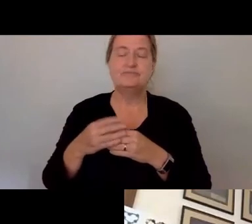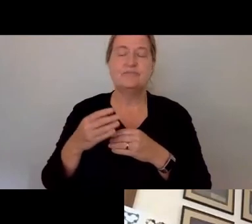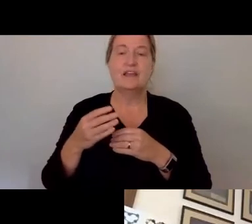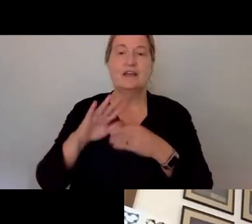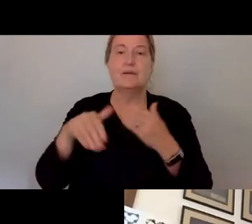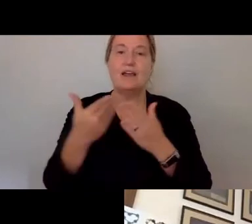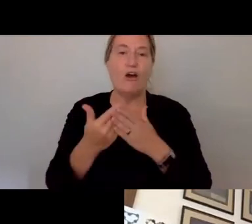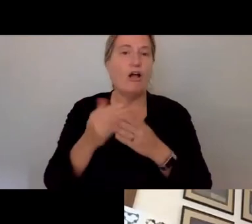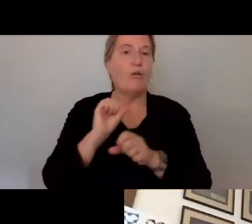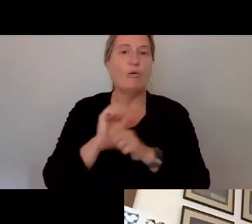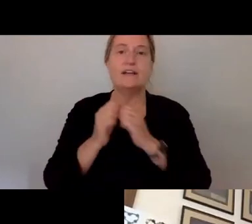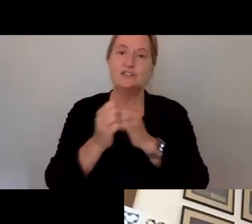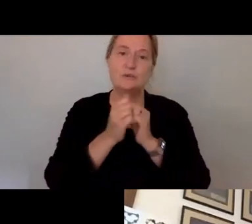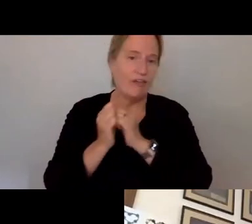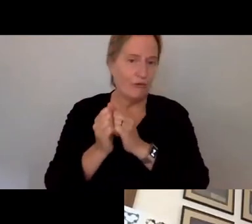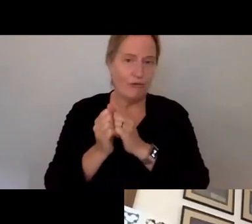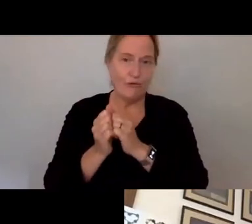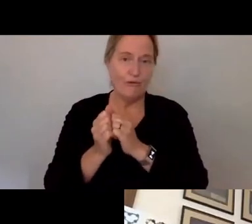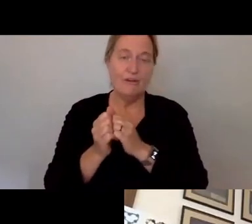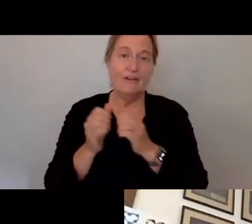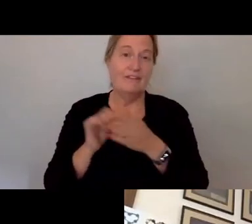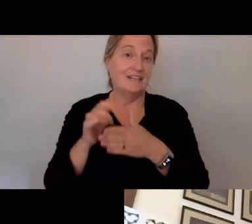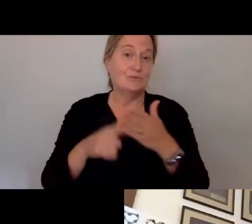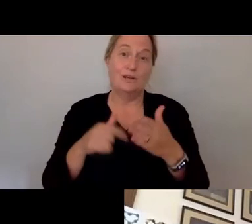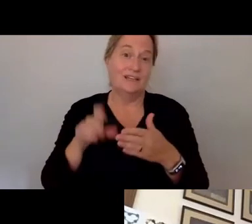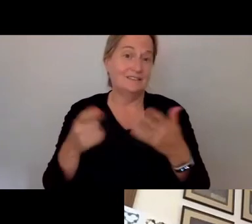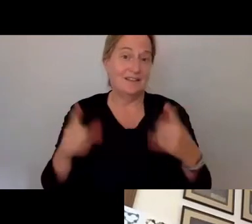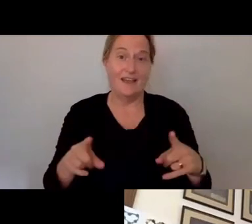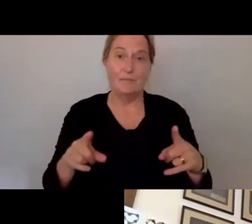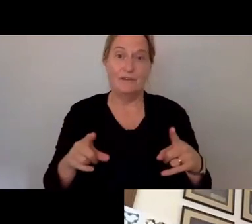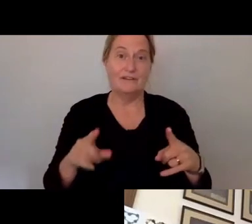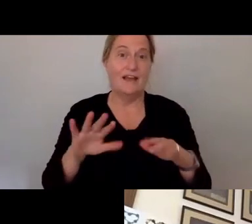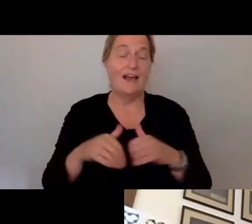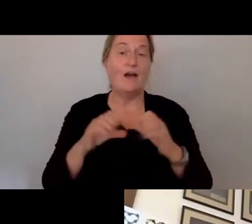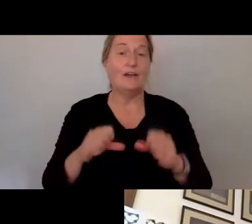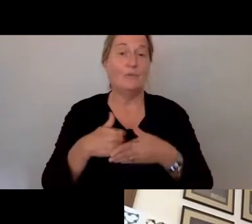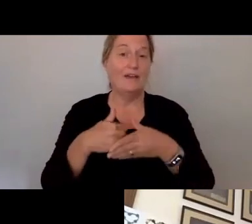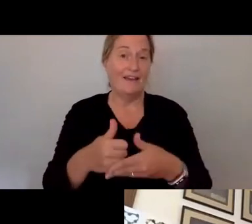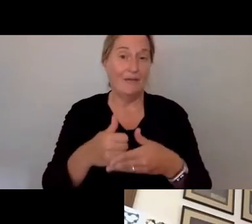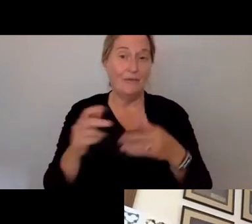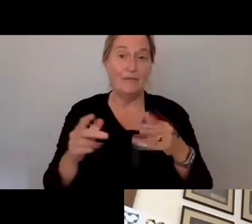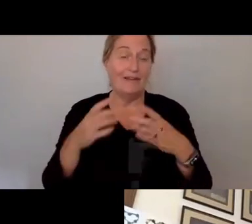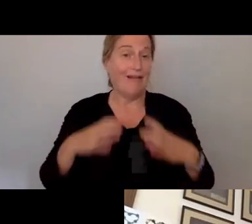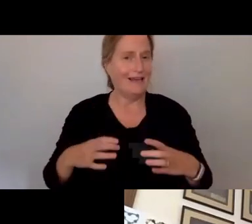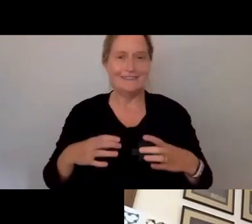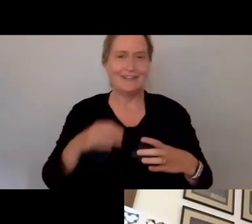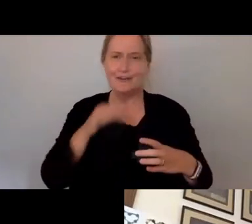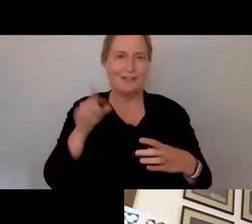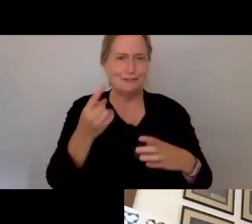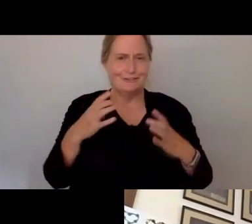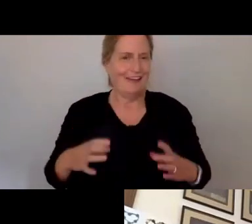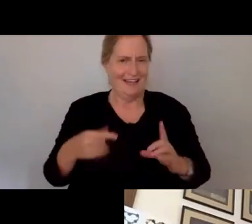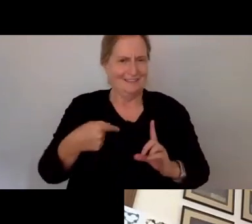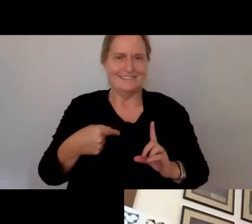the people with the special needs in the best we can. How do we help the client, the people? They're not just clients, they're people. How do we help these people